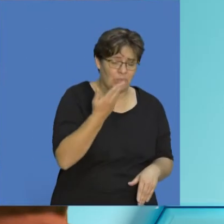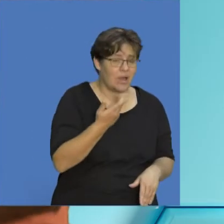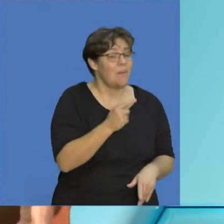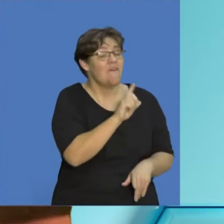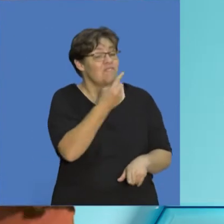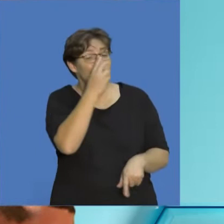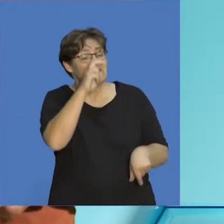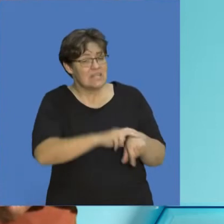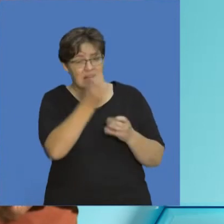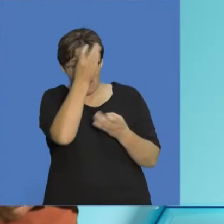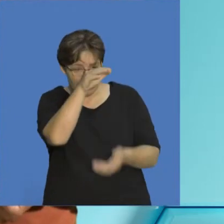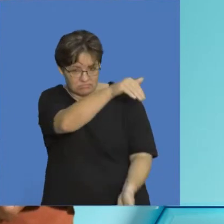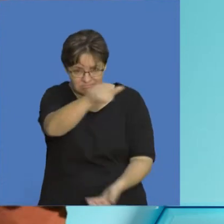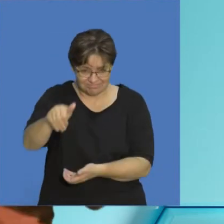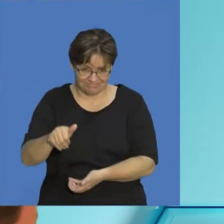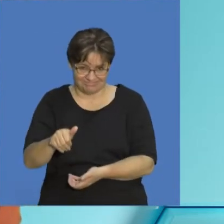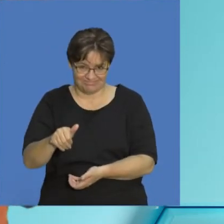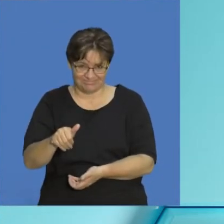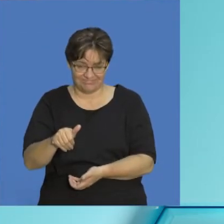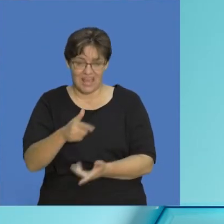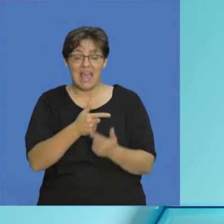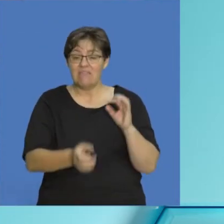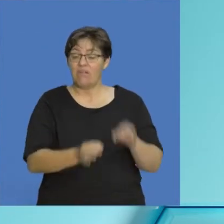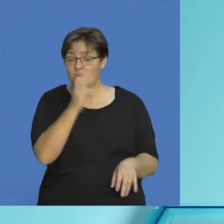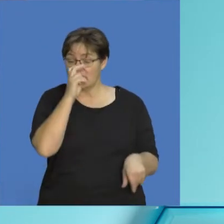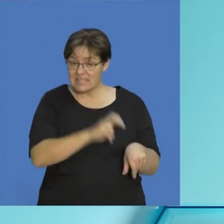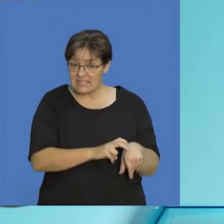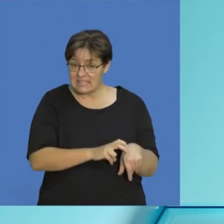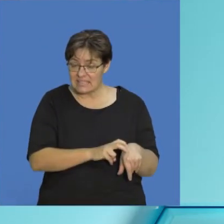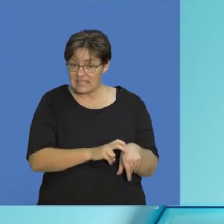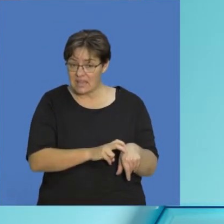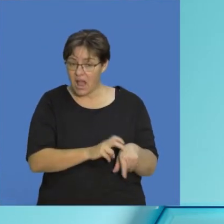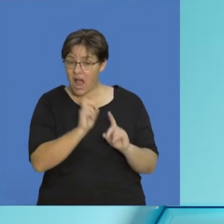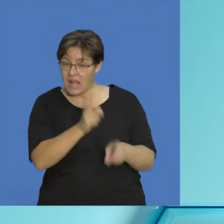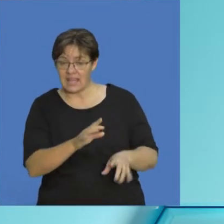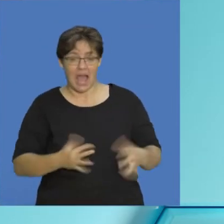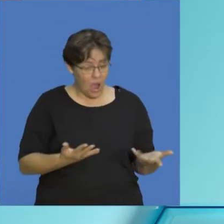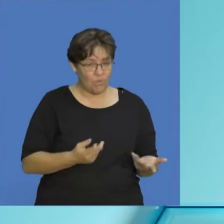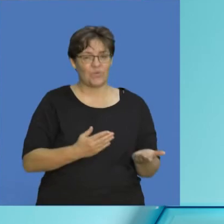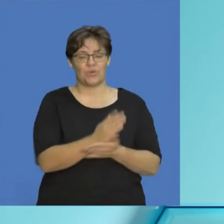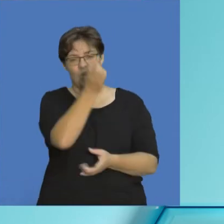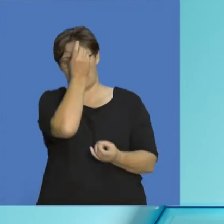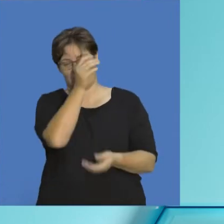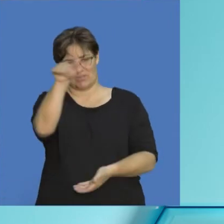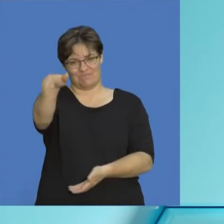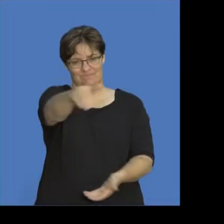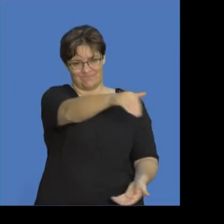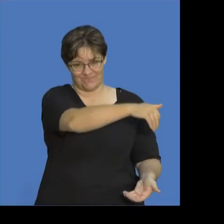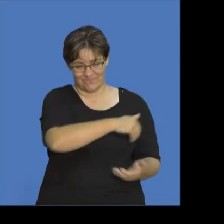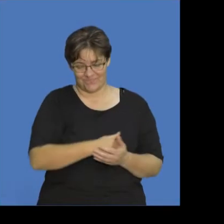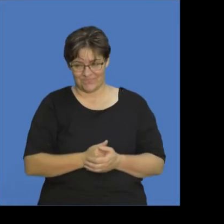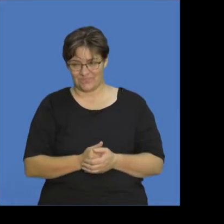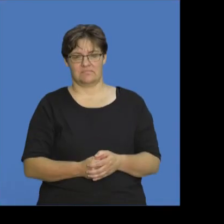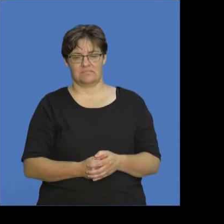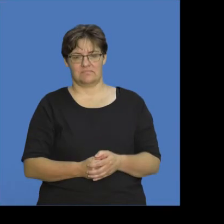without data also, okay? So if you have data, one can really answer the question, okay?